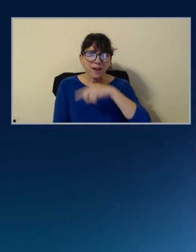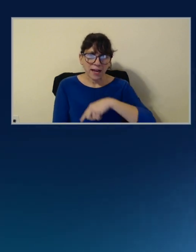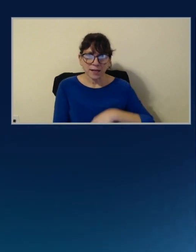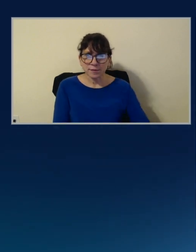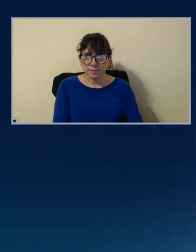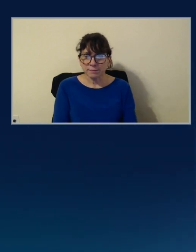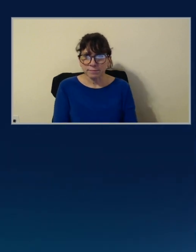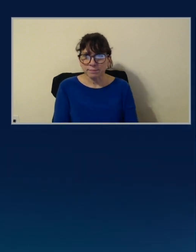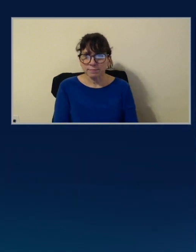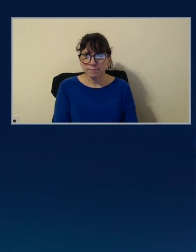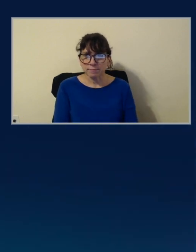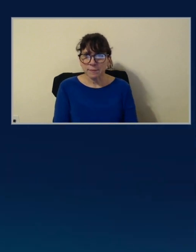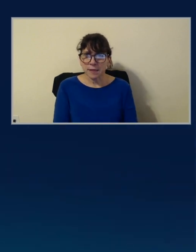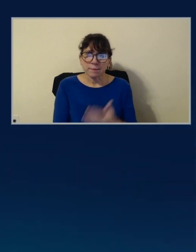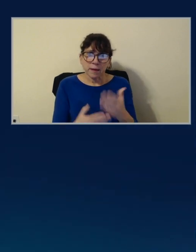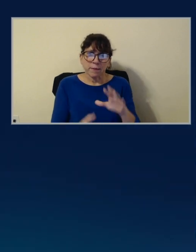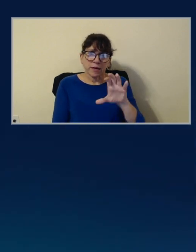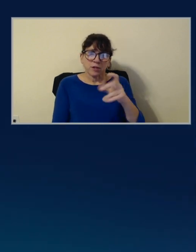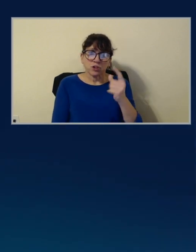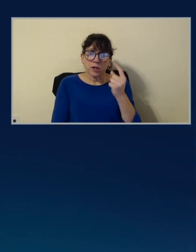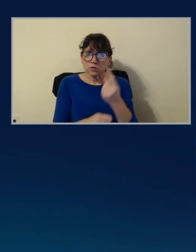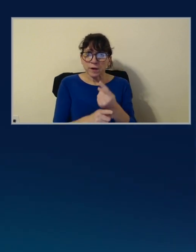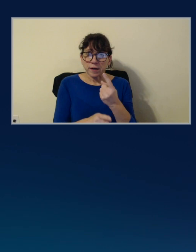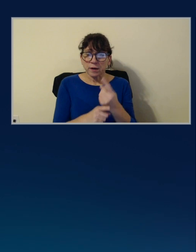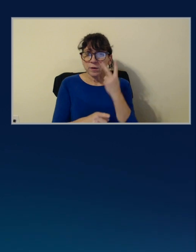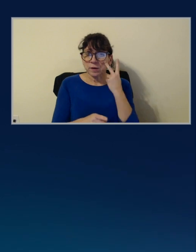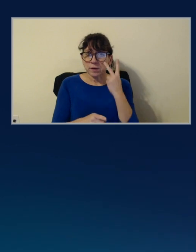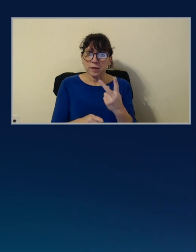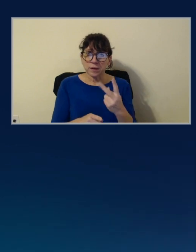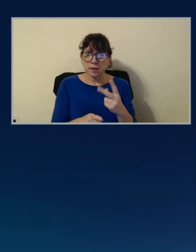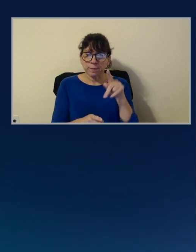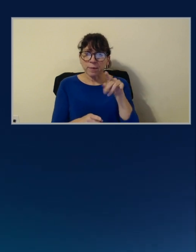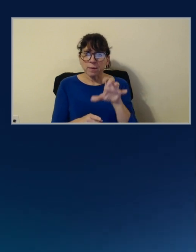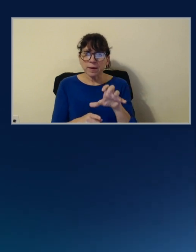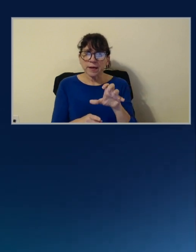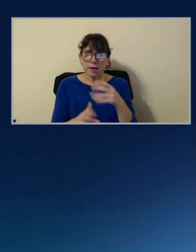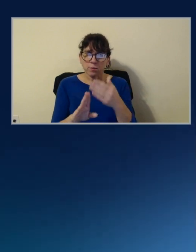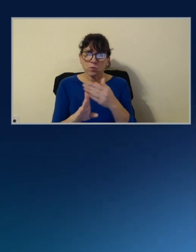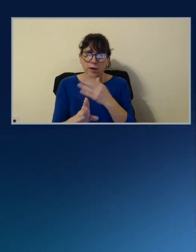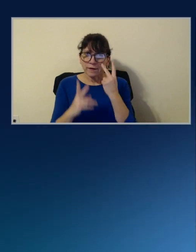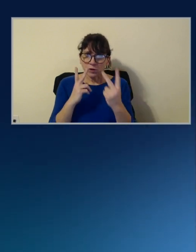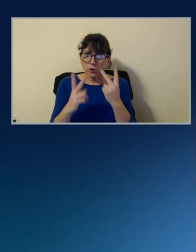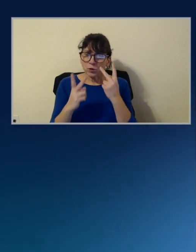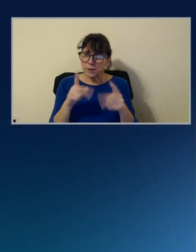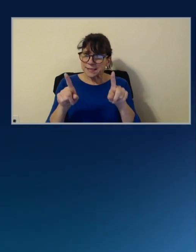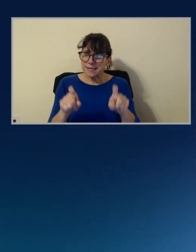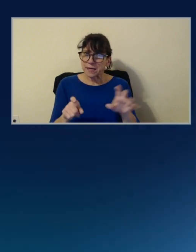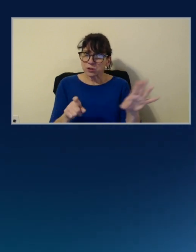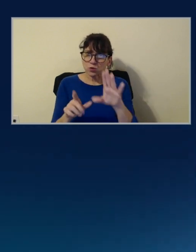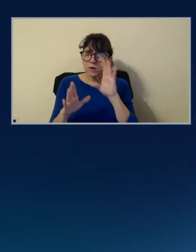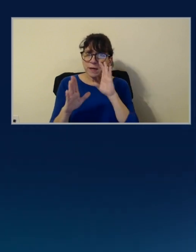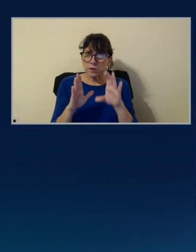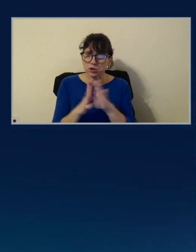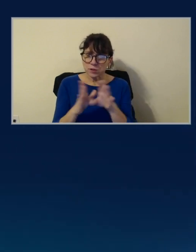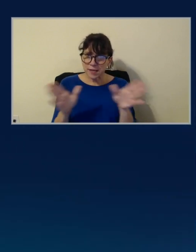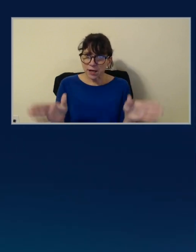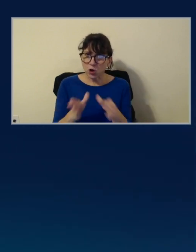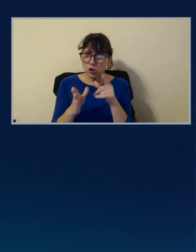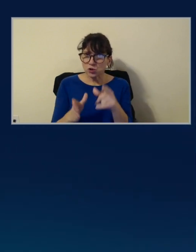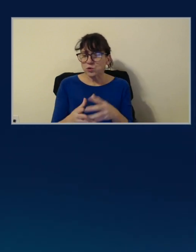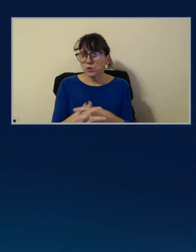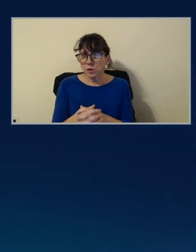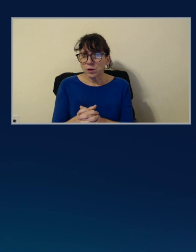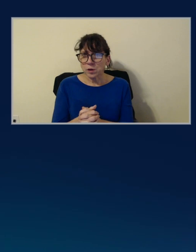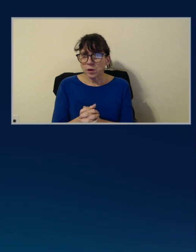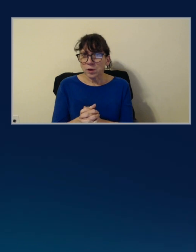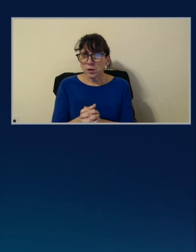says it's fake. Maybe chat is right. We'll see. Oh, and by the way, this is in public preview, so this actually you can test with your own images. So I encourage everyone to go. I'm just waiting to